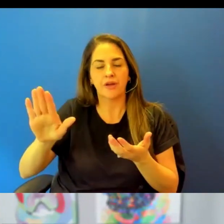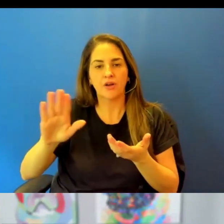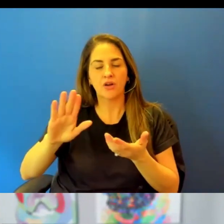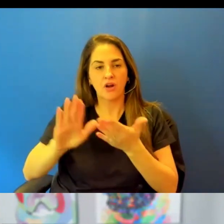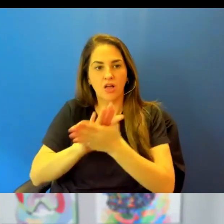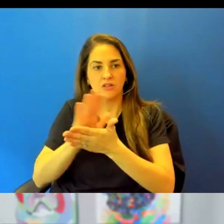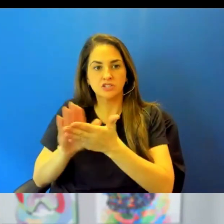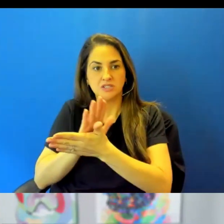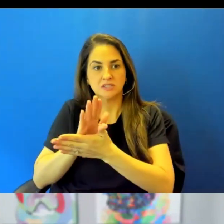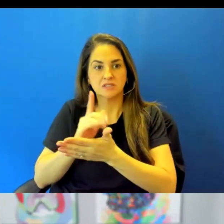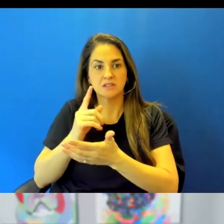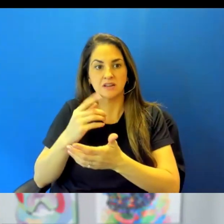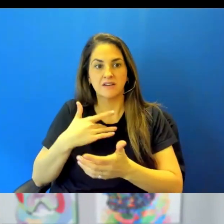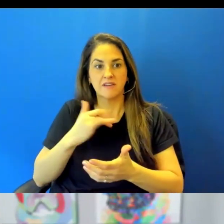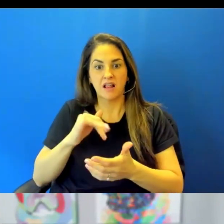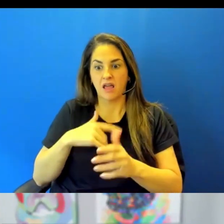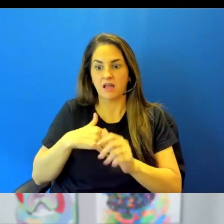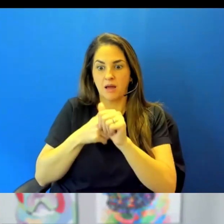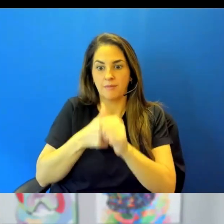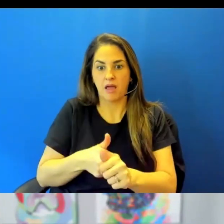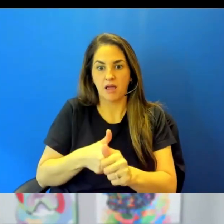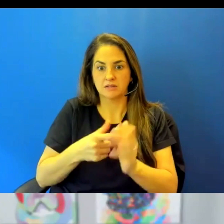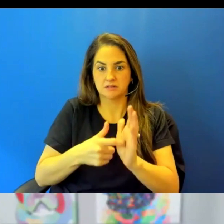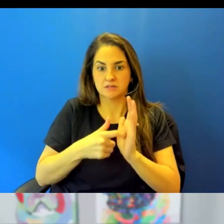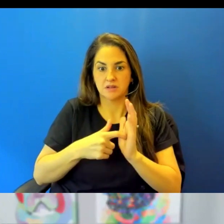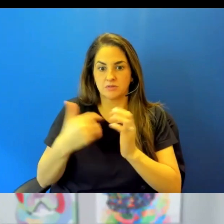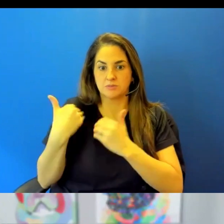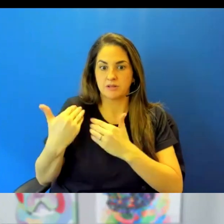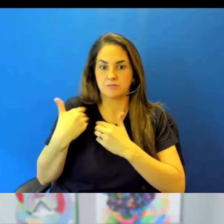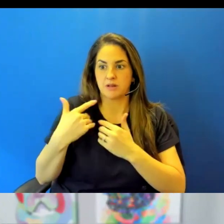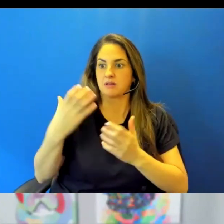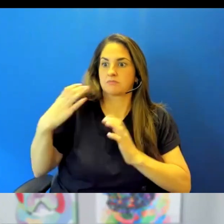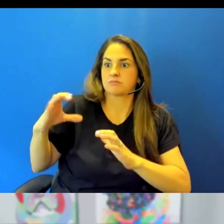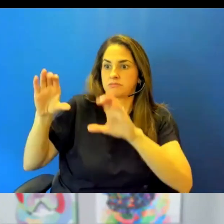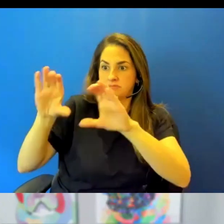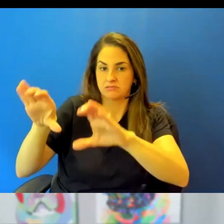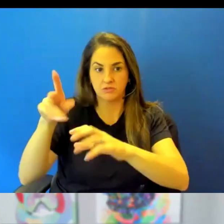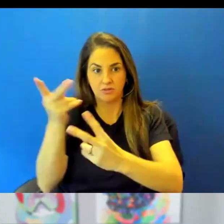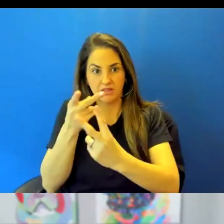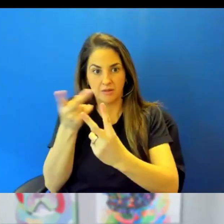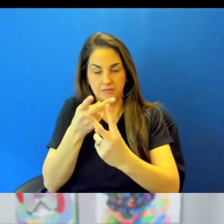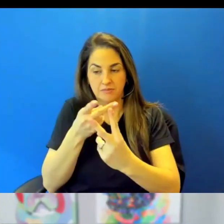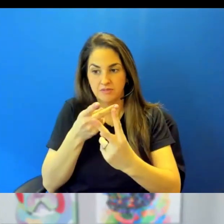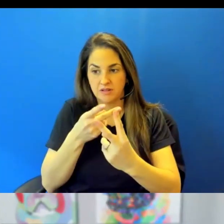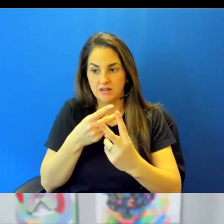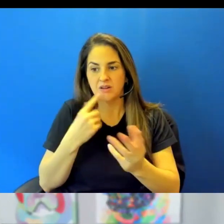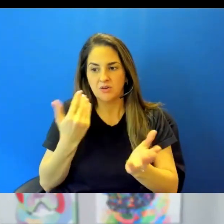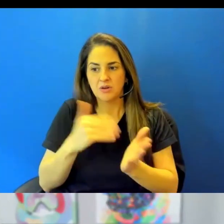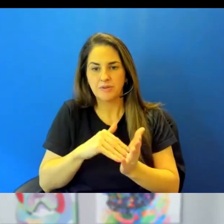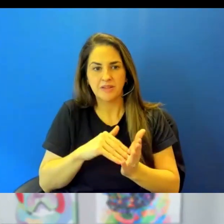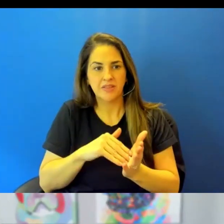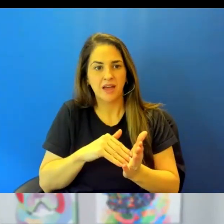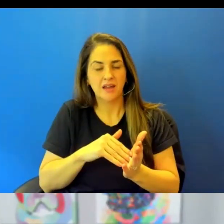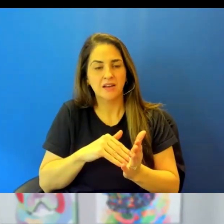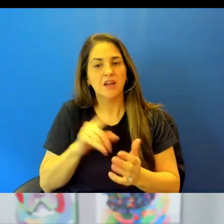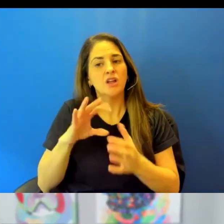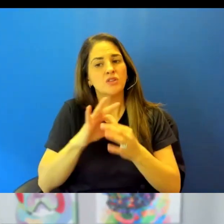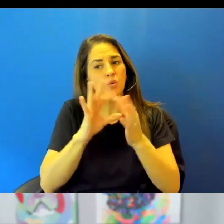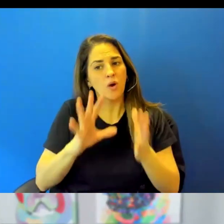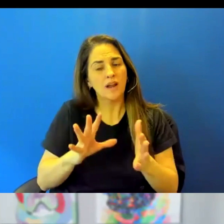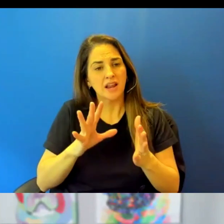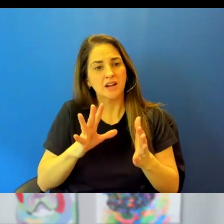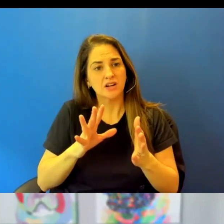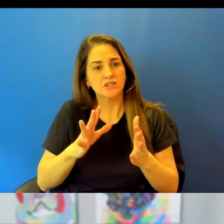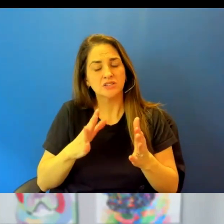concerned that compliance is going to fall to them. So speaking about those two questions, I can repeat those. Do these coordinators cross